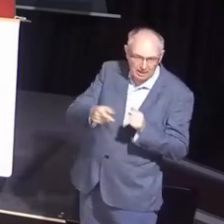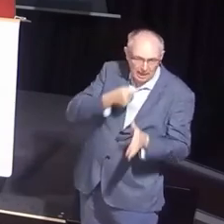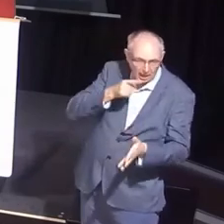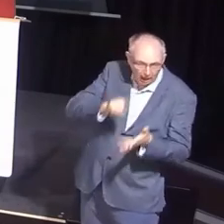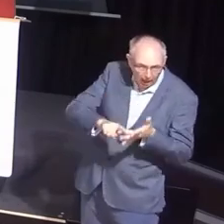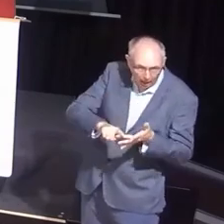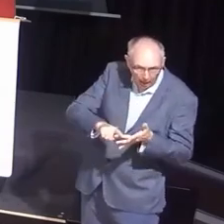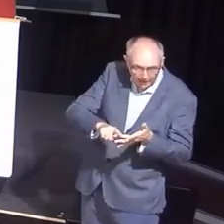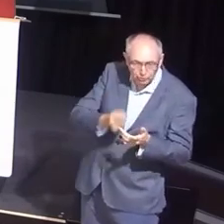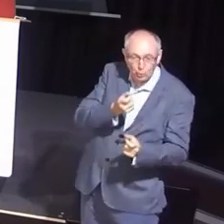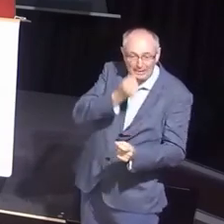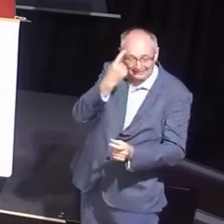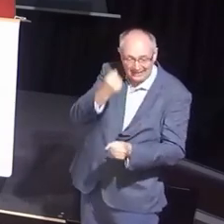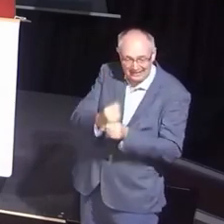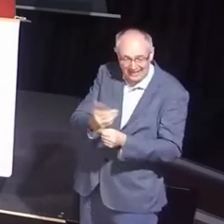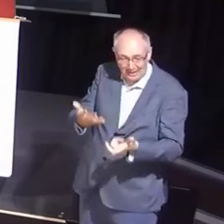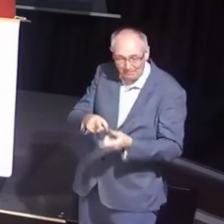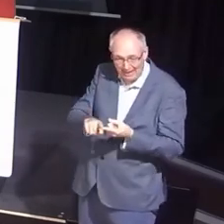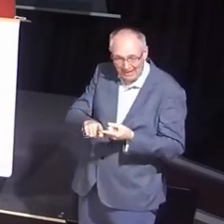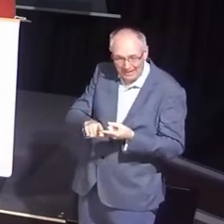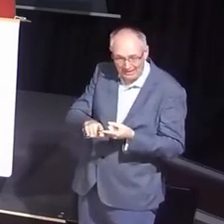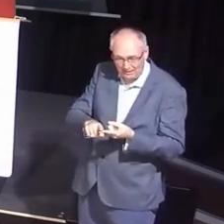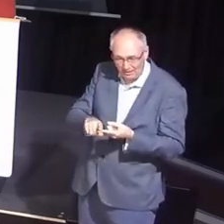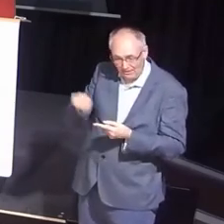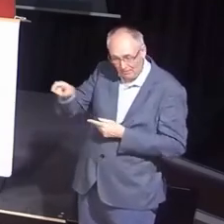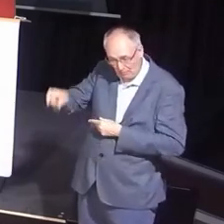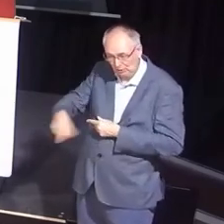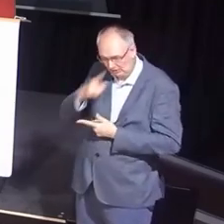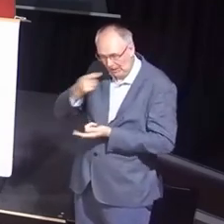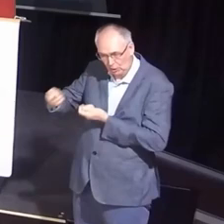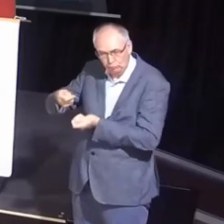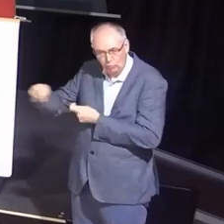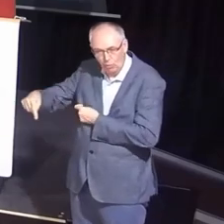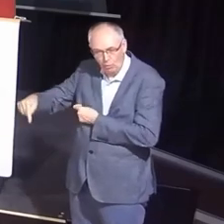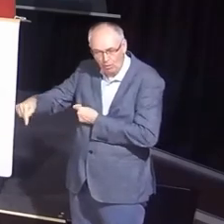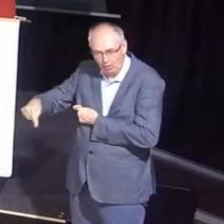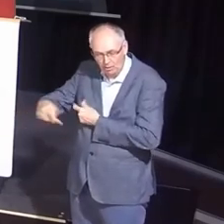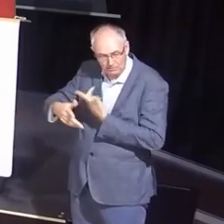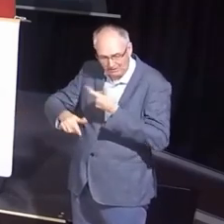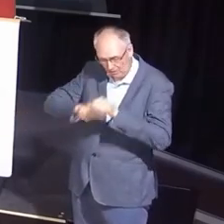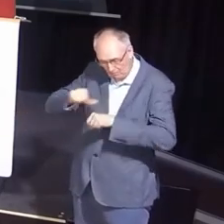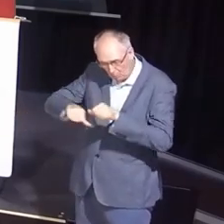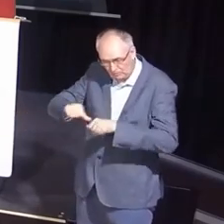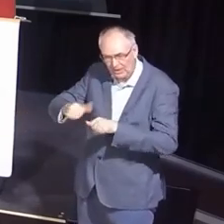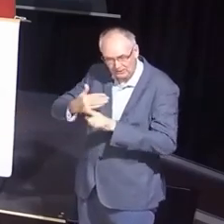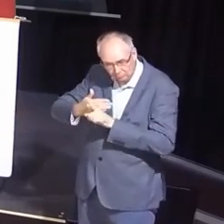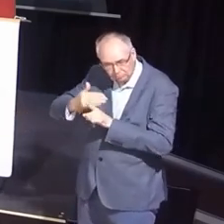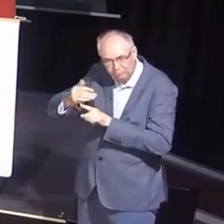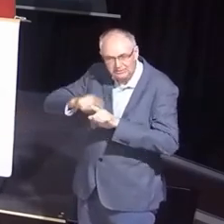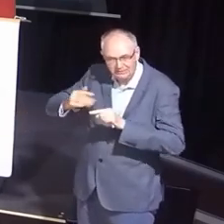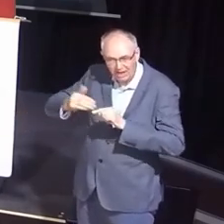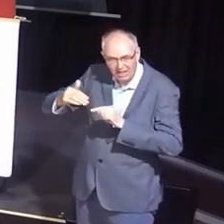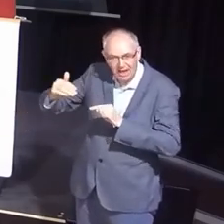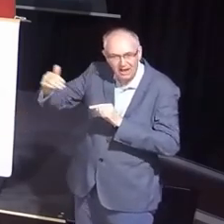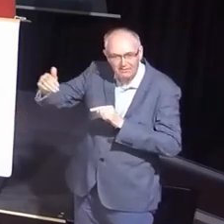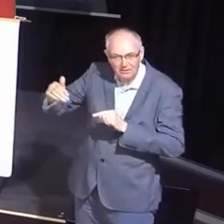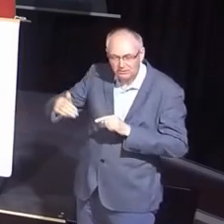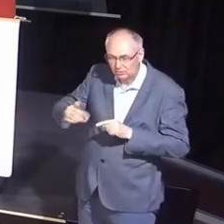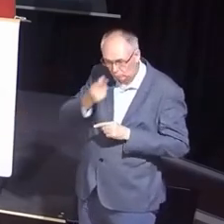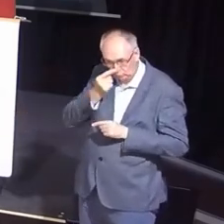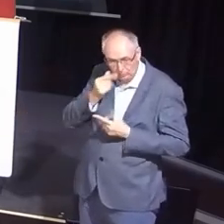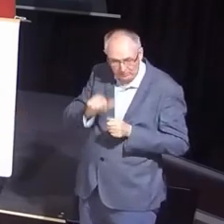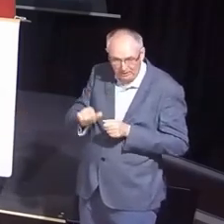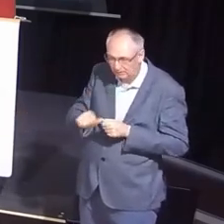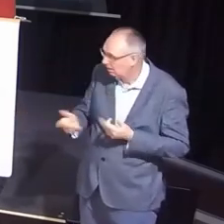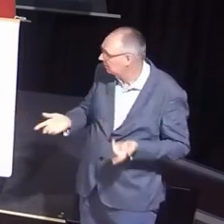understand the gameplay from the person straight from them up, the actual process to get into levels can actually potentially be a little bit slower, but it